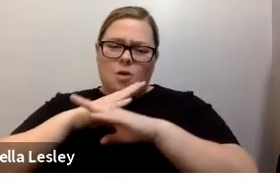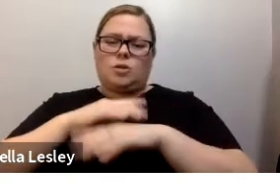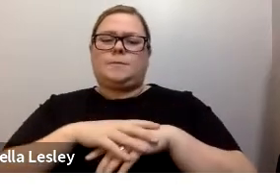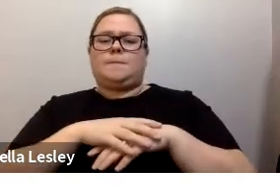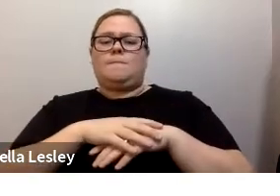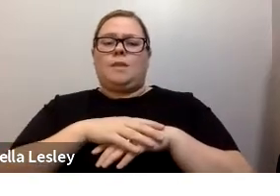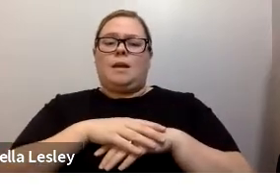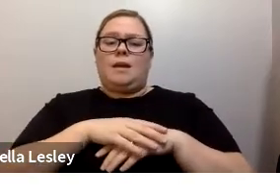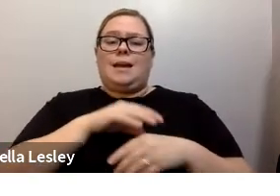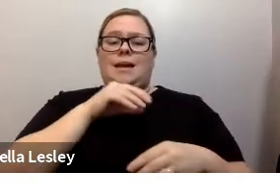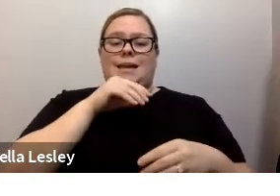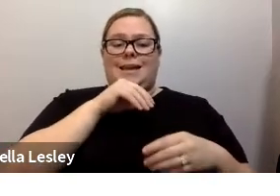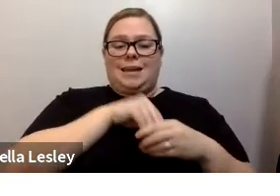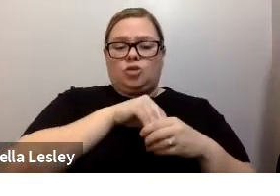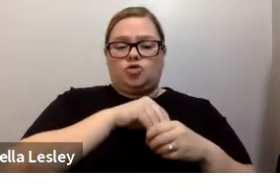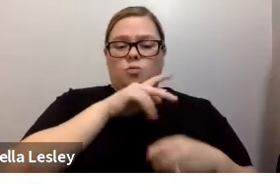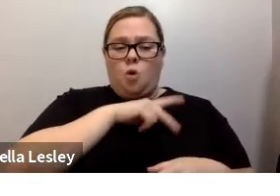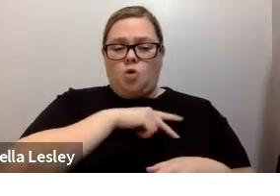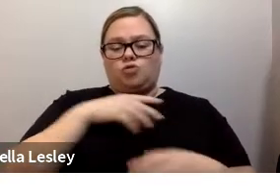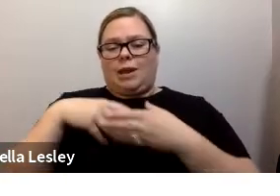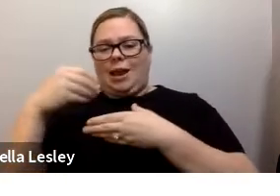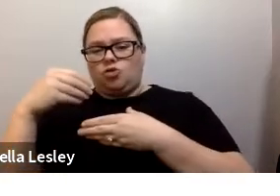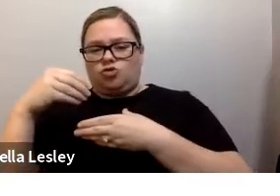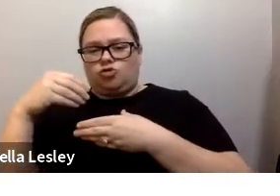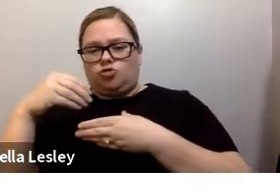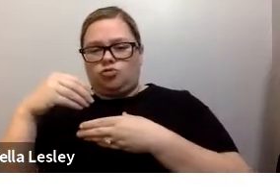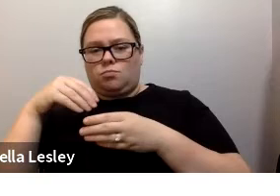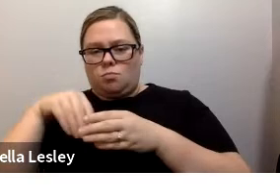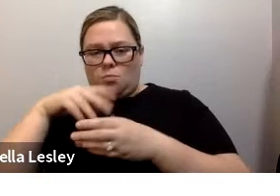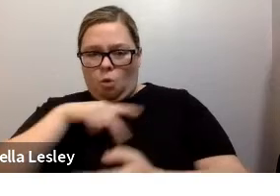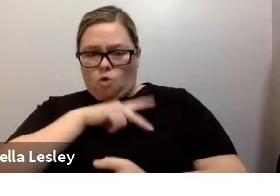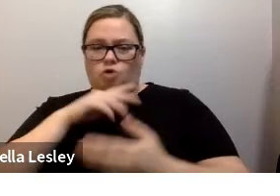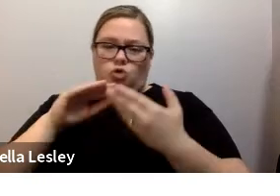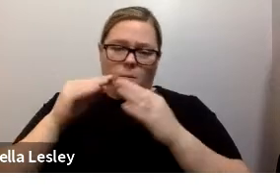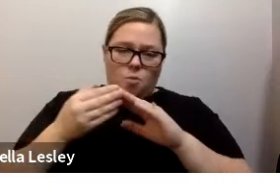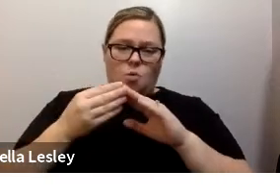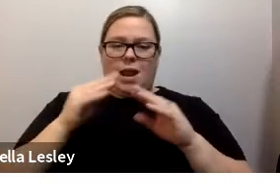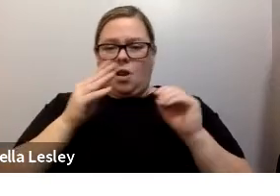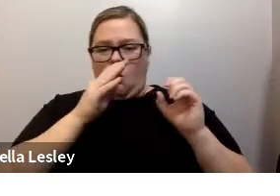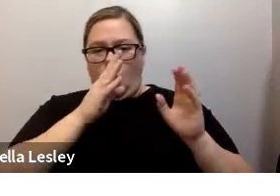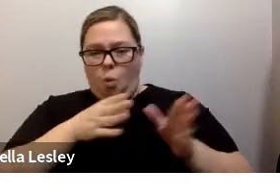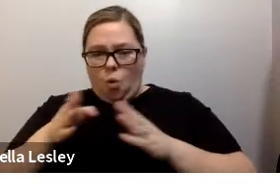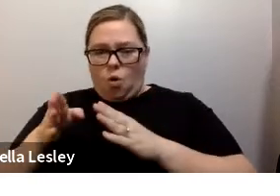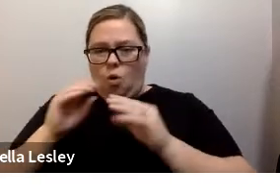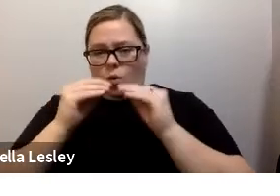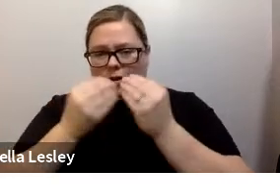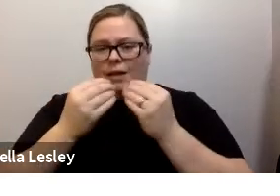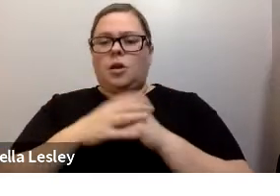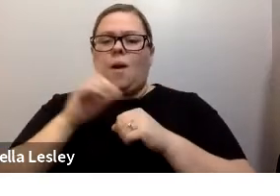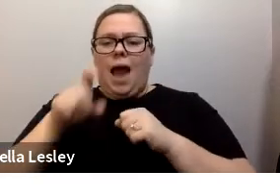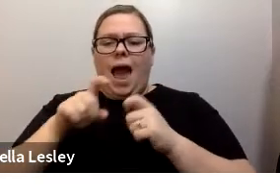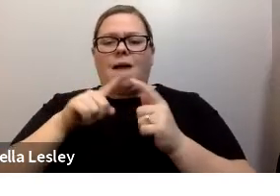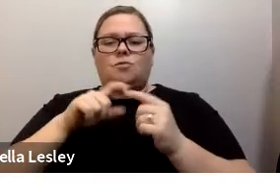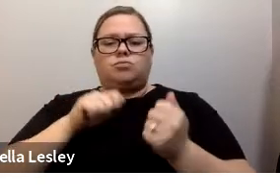interpersonal, community, organizational. We've got to be able to develop algorithms that address all of